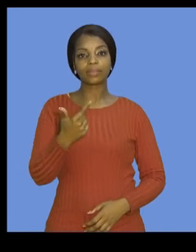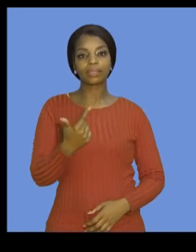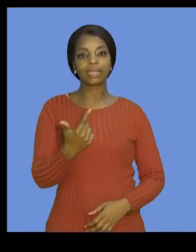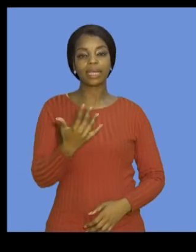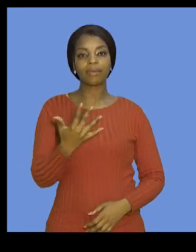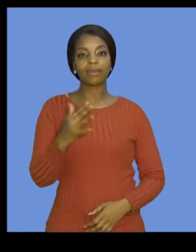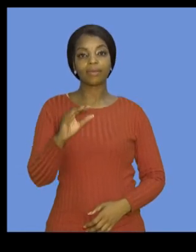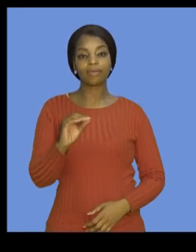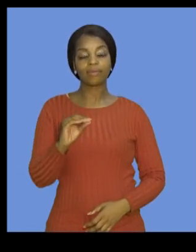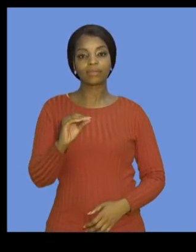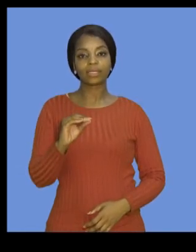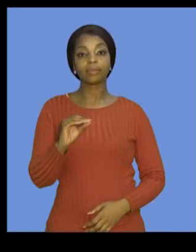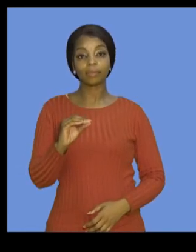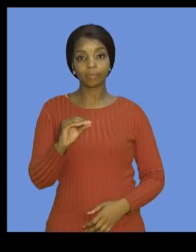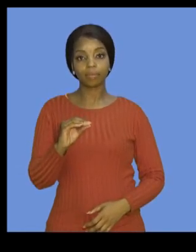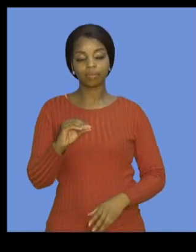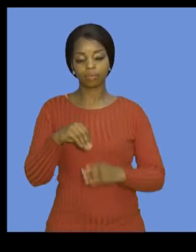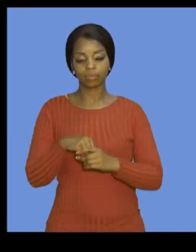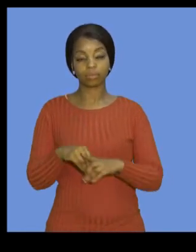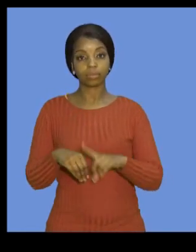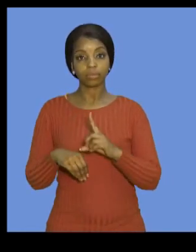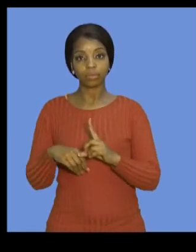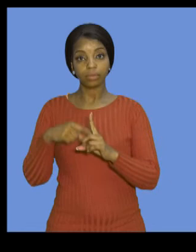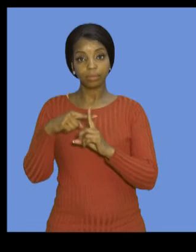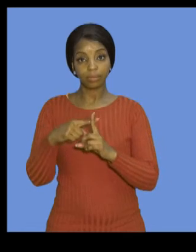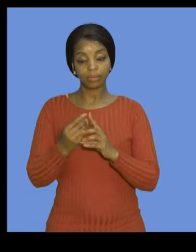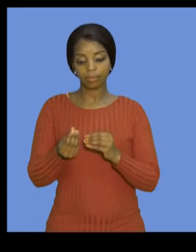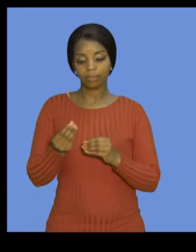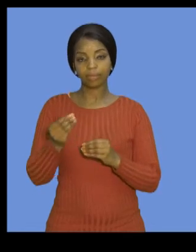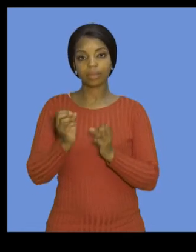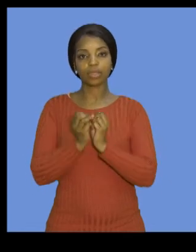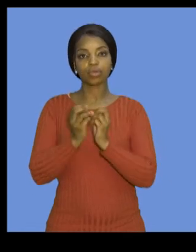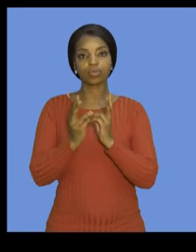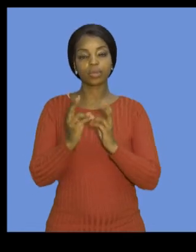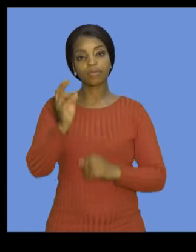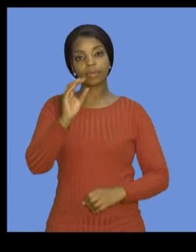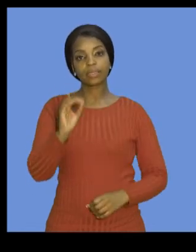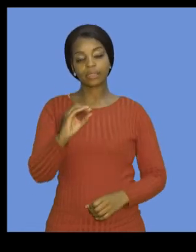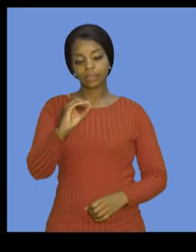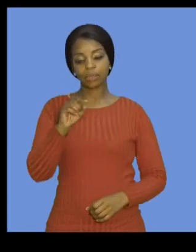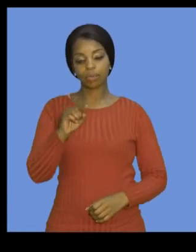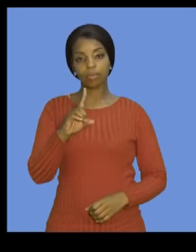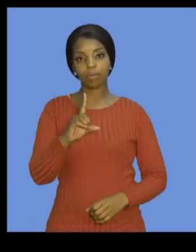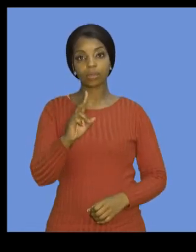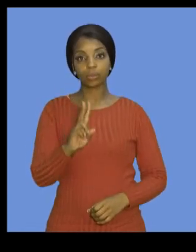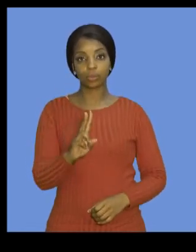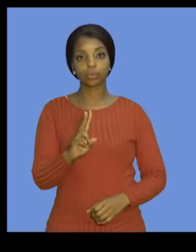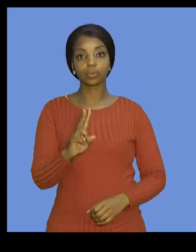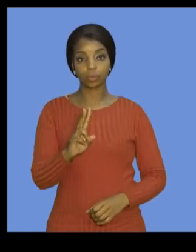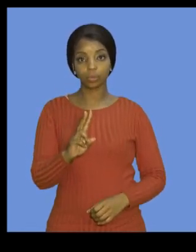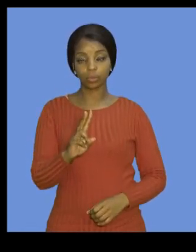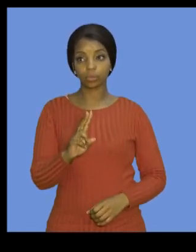138,750 into 1 plus the interest is 12%, so it's 0.12 multiply